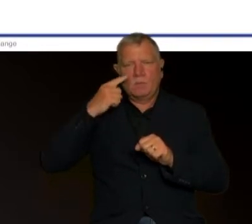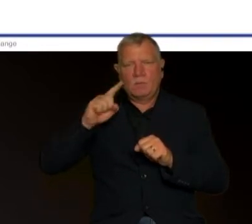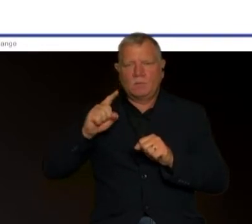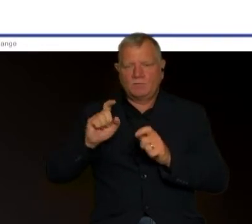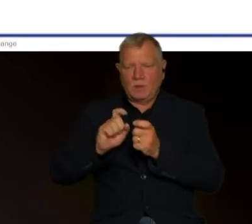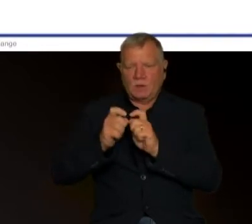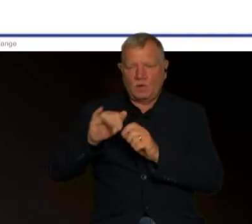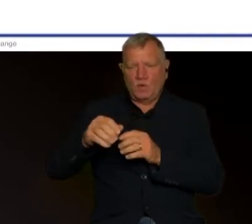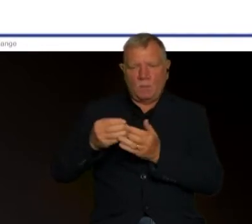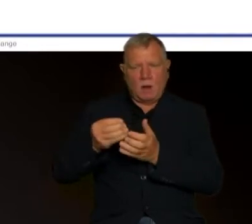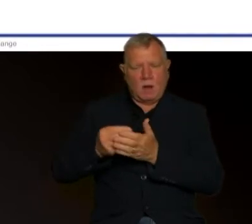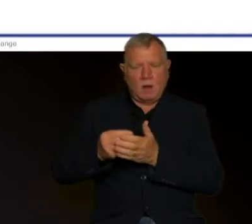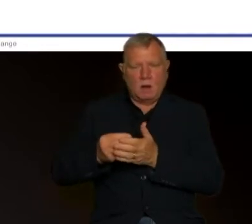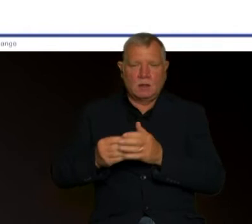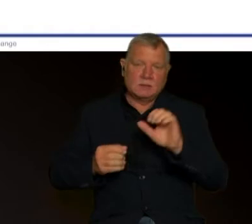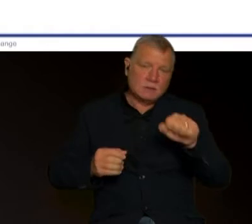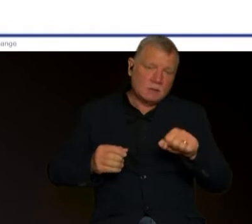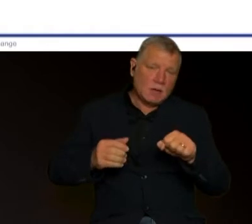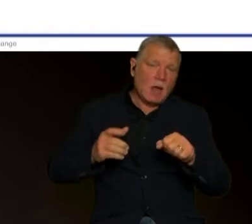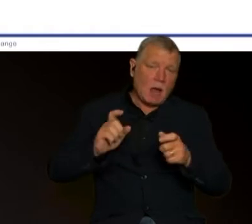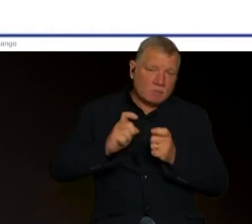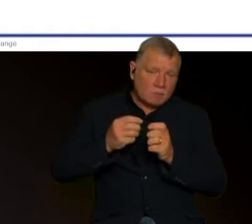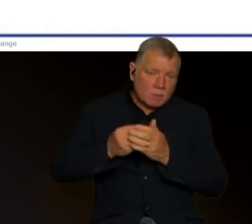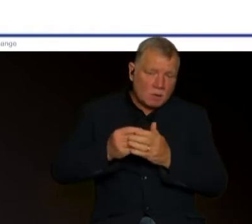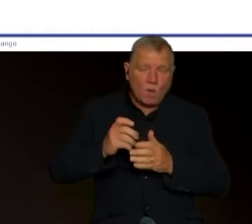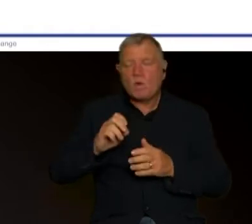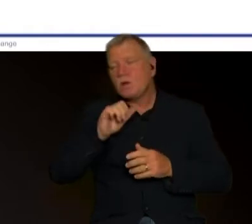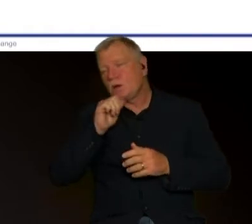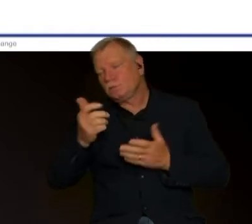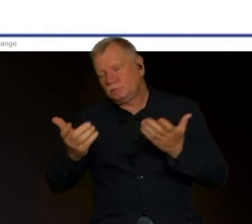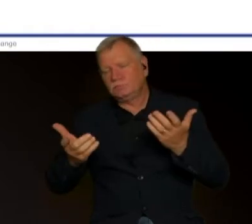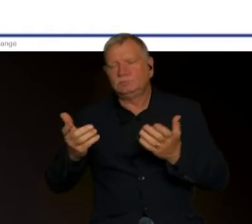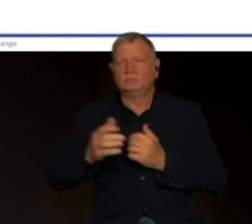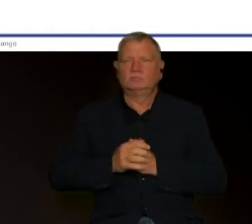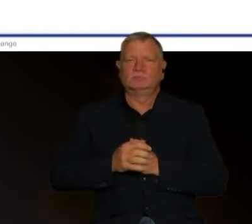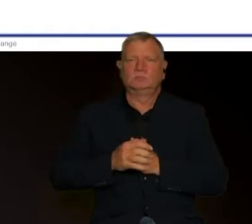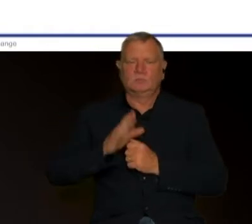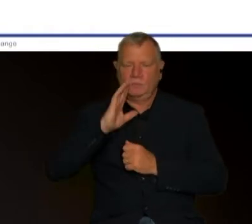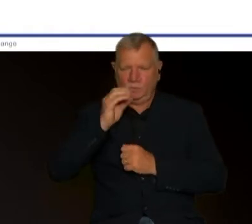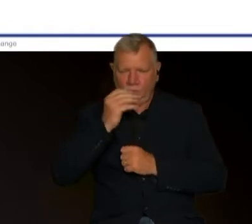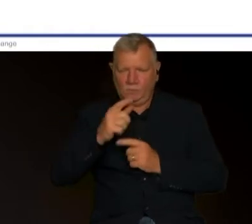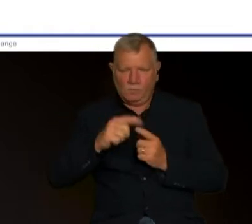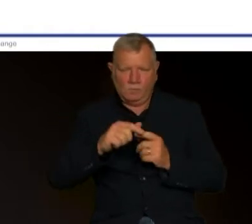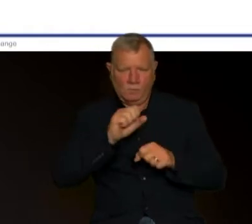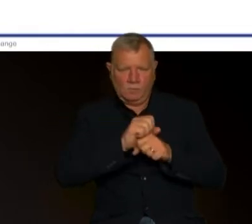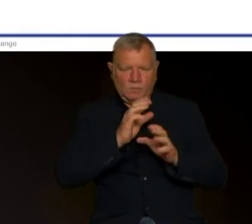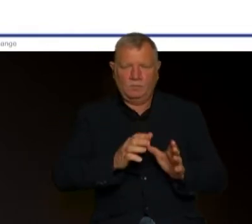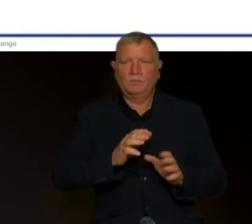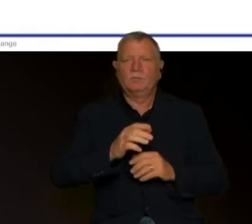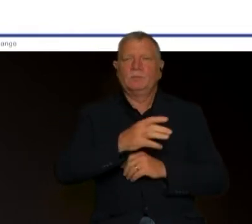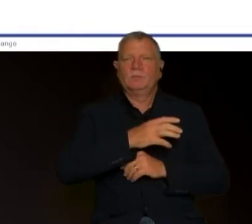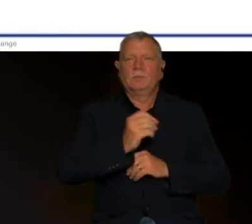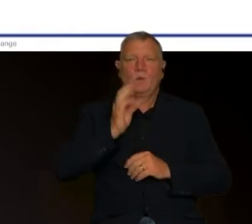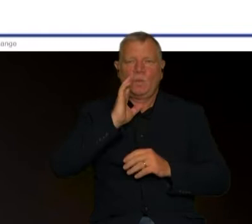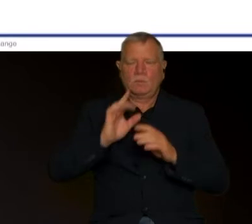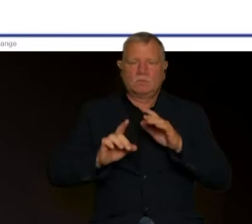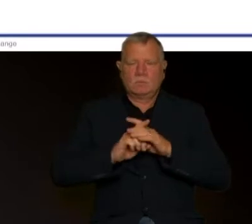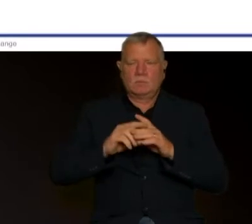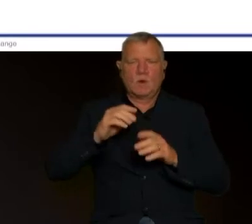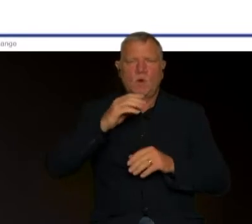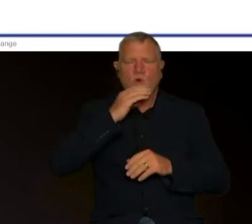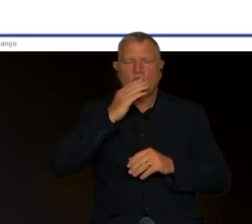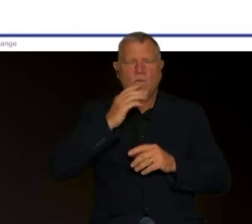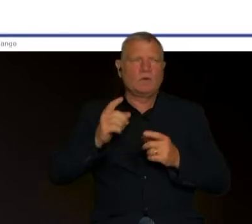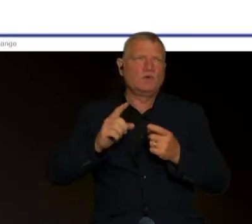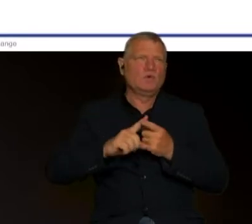for which to see where each employee is eligible for an increase, and then the employees will be notified. So all of this work